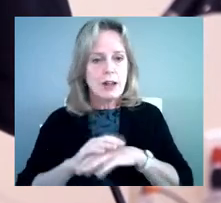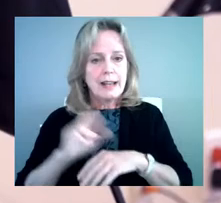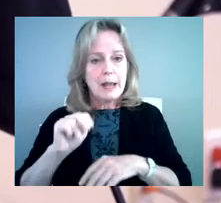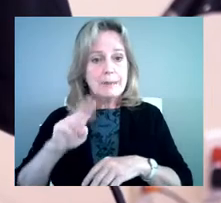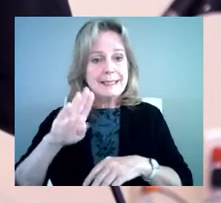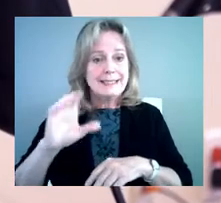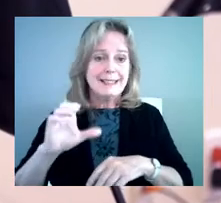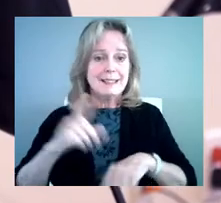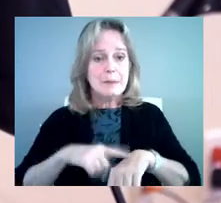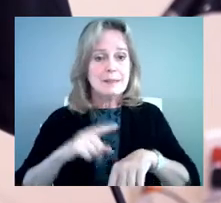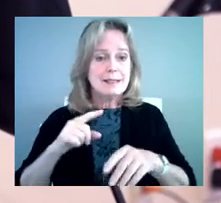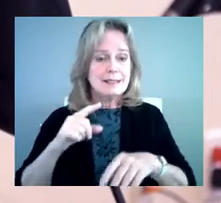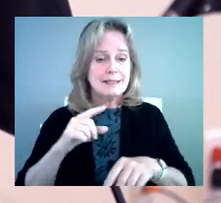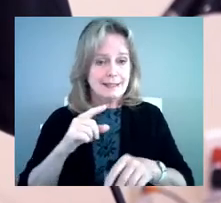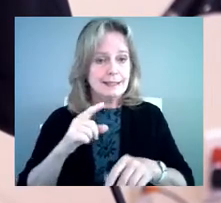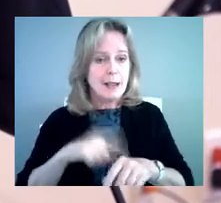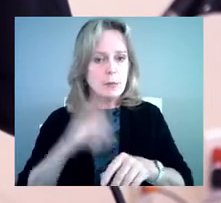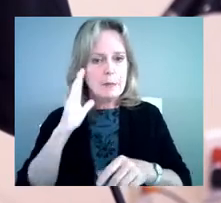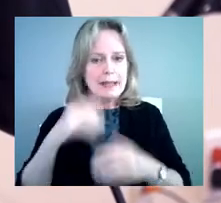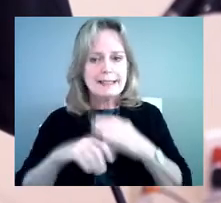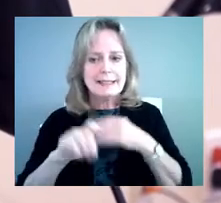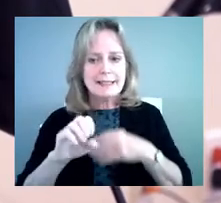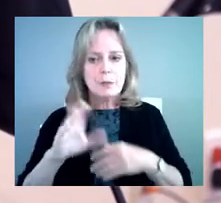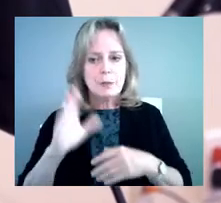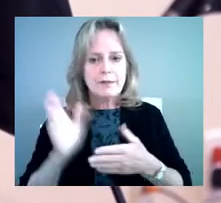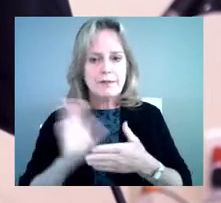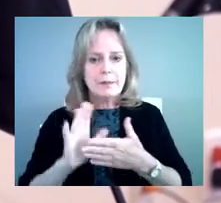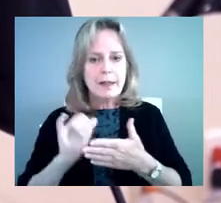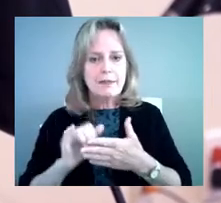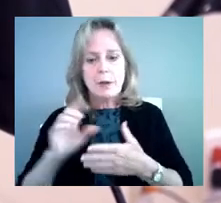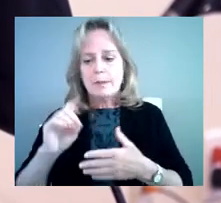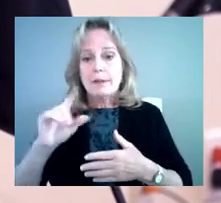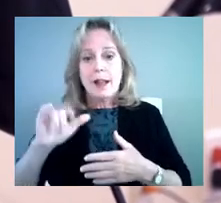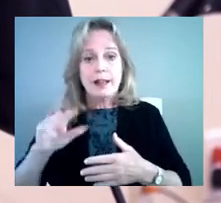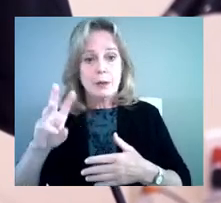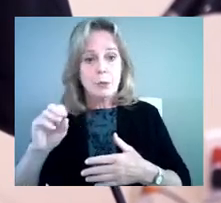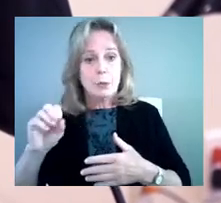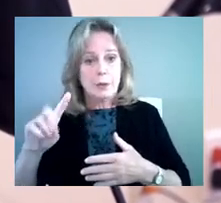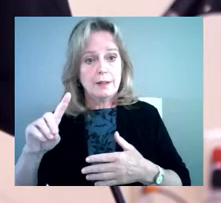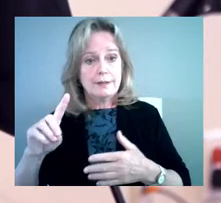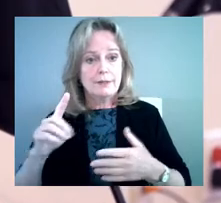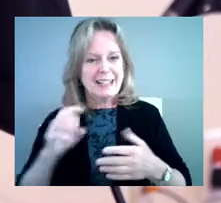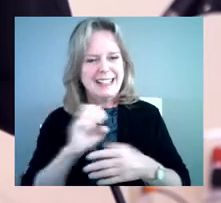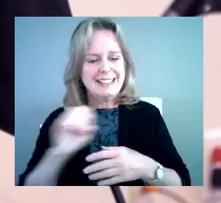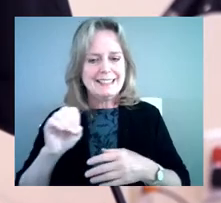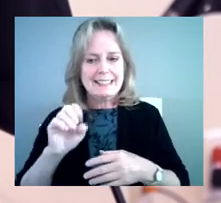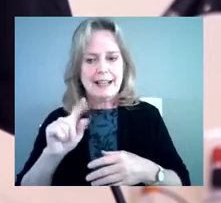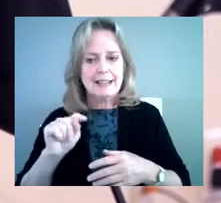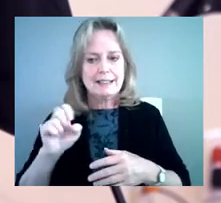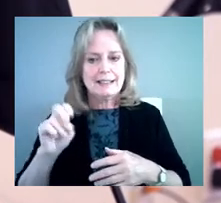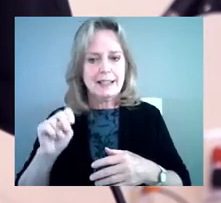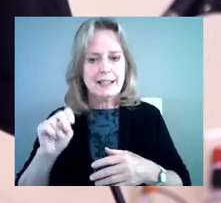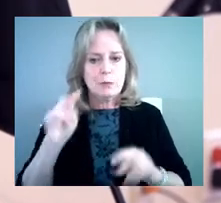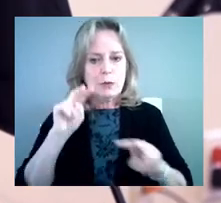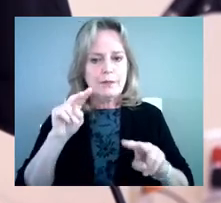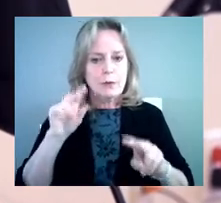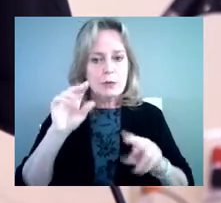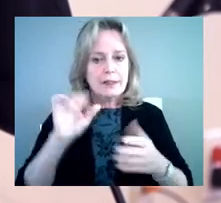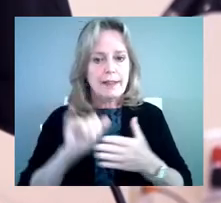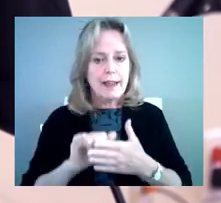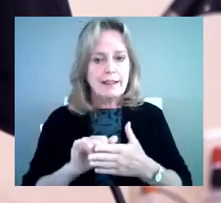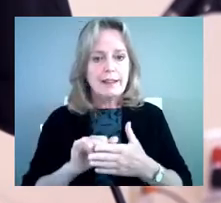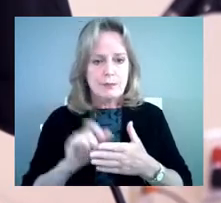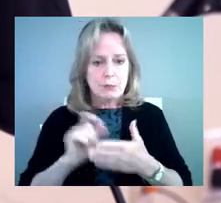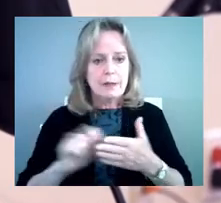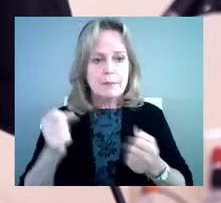sometime in December, we're actually going to film that from Dollywood, our theme park up in East Tennessee, and I'm looking forward to that. I've written a lot